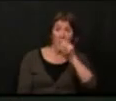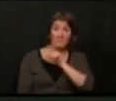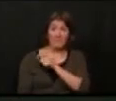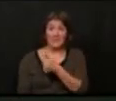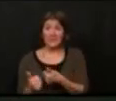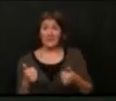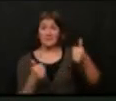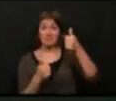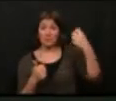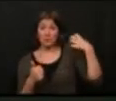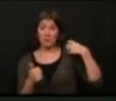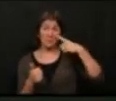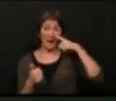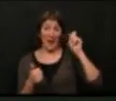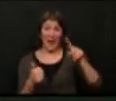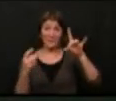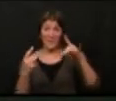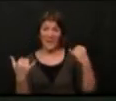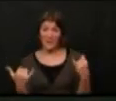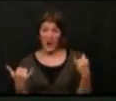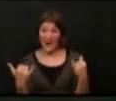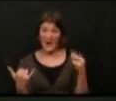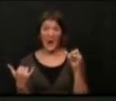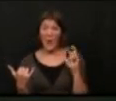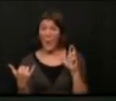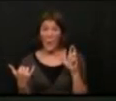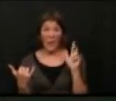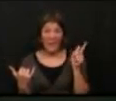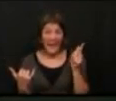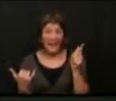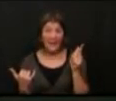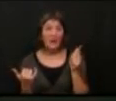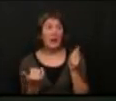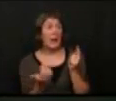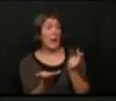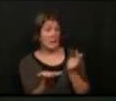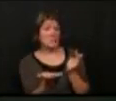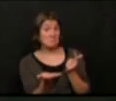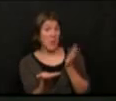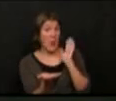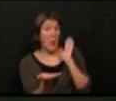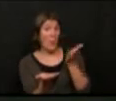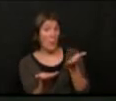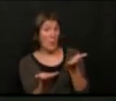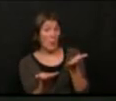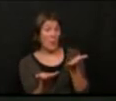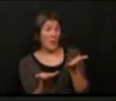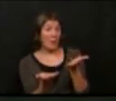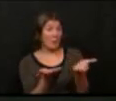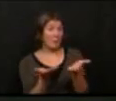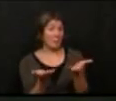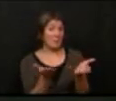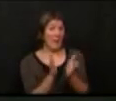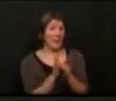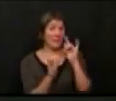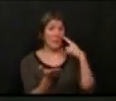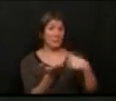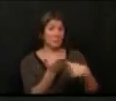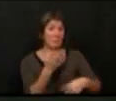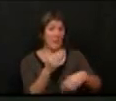input, or is that out of, line? We definitely want to see if there's anything before the discussion closes